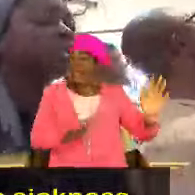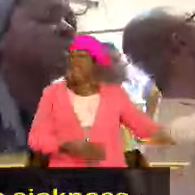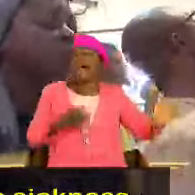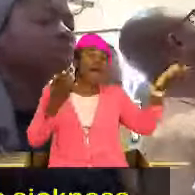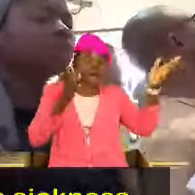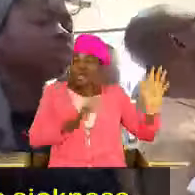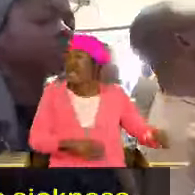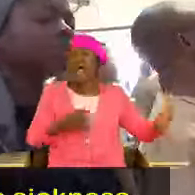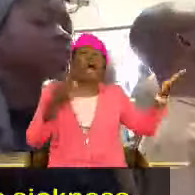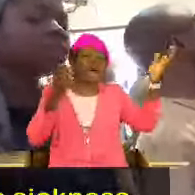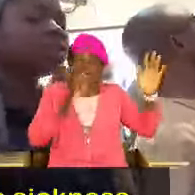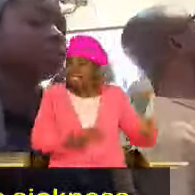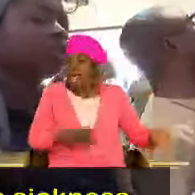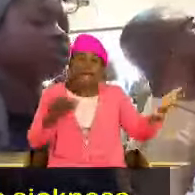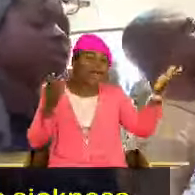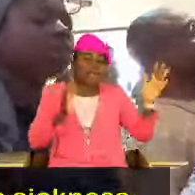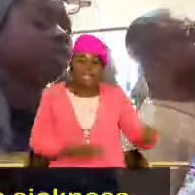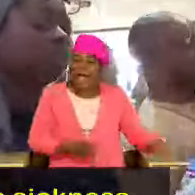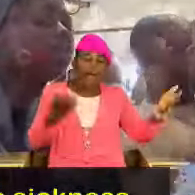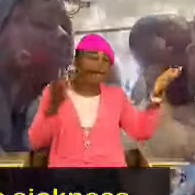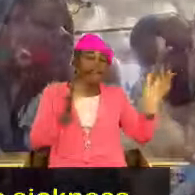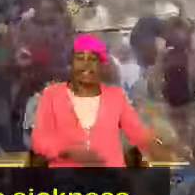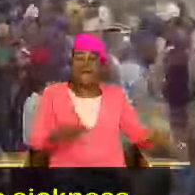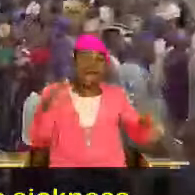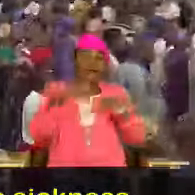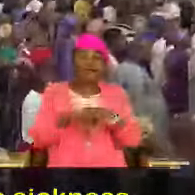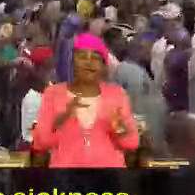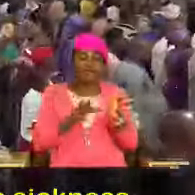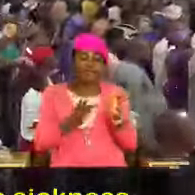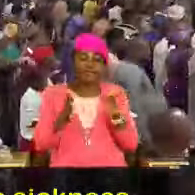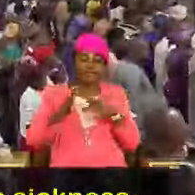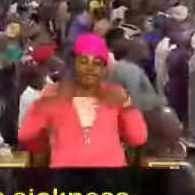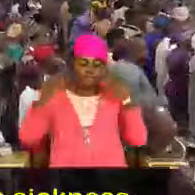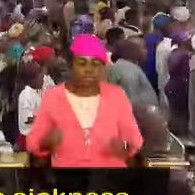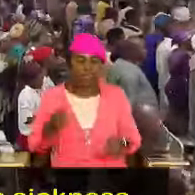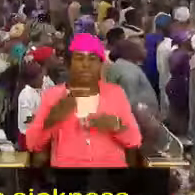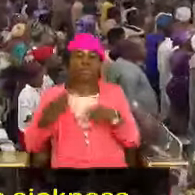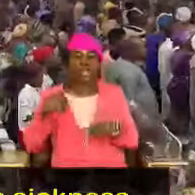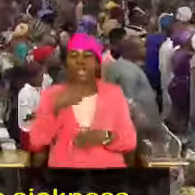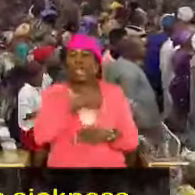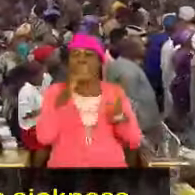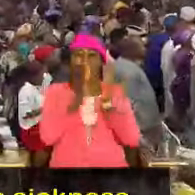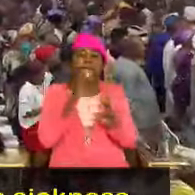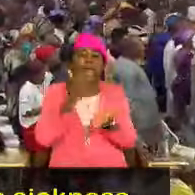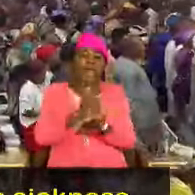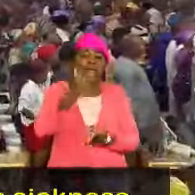die die in Jesus mighty name we